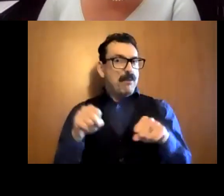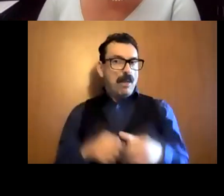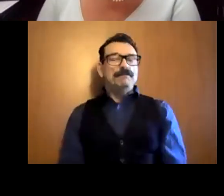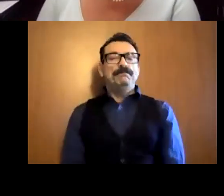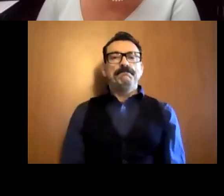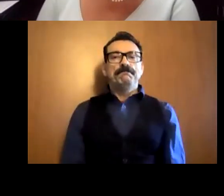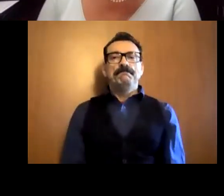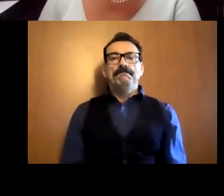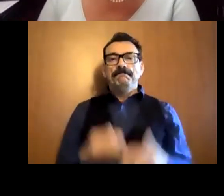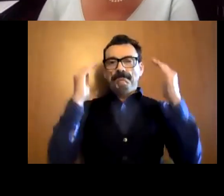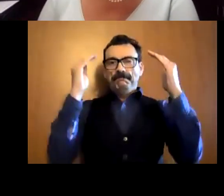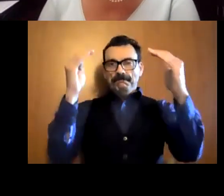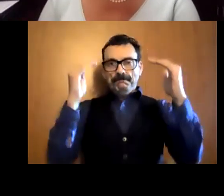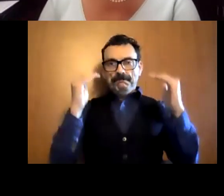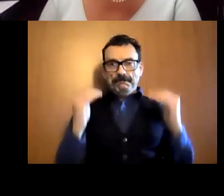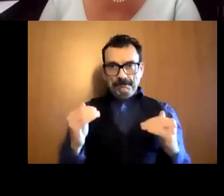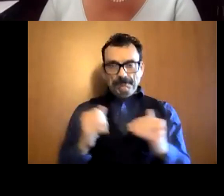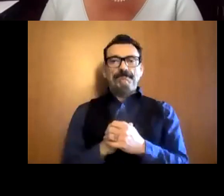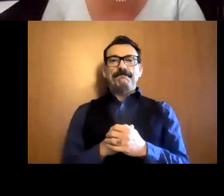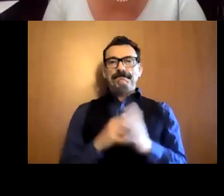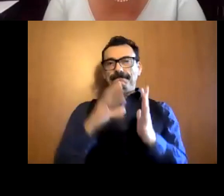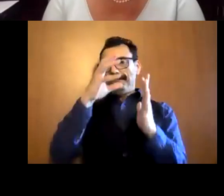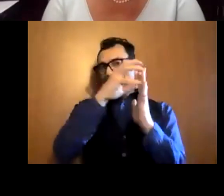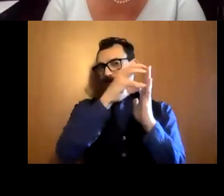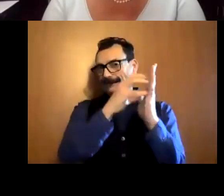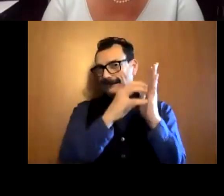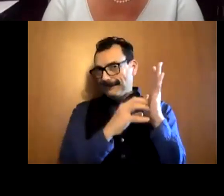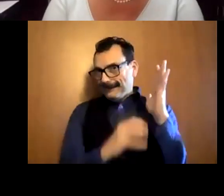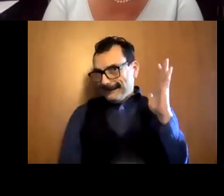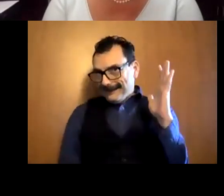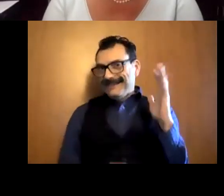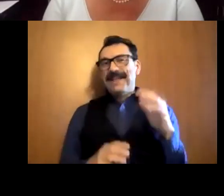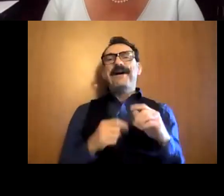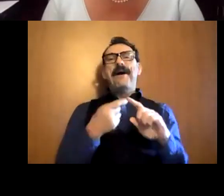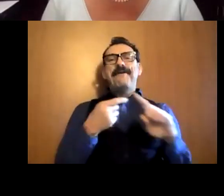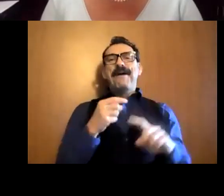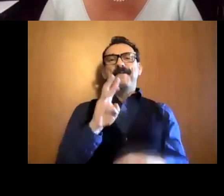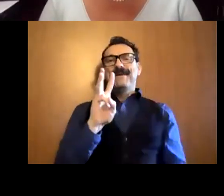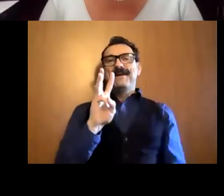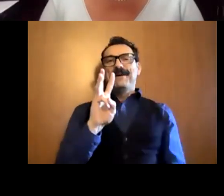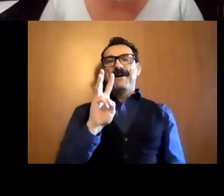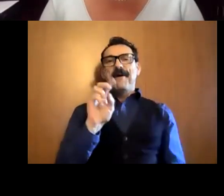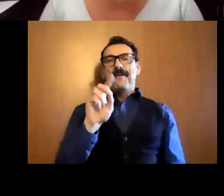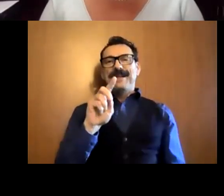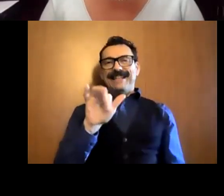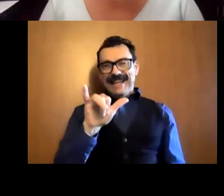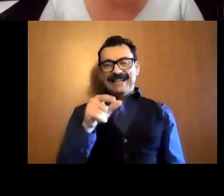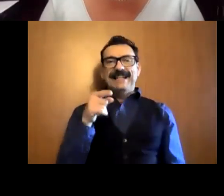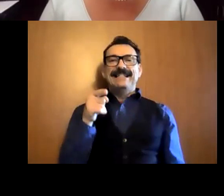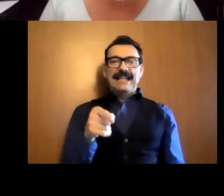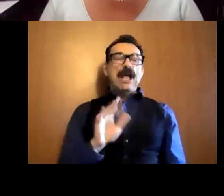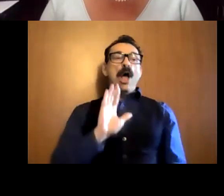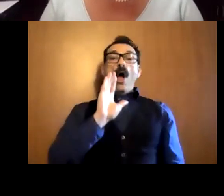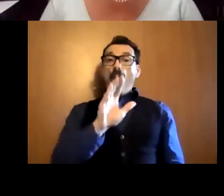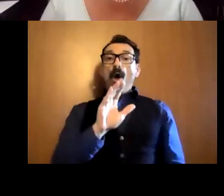Next question, it's kind of verbose. It's from Wendy. She says her doctoral